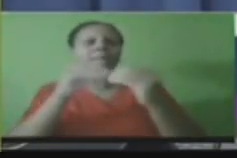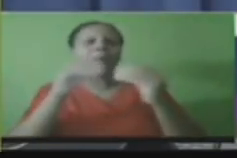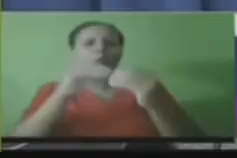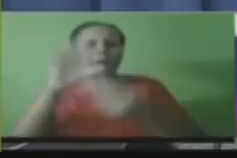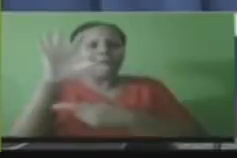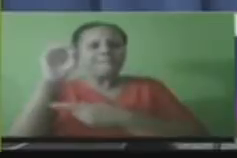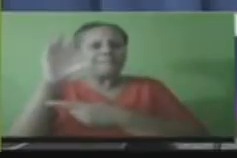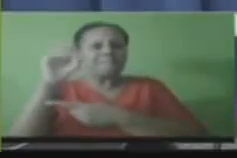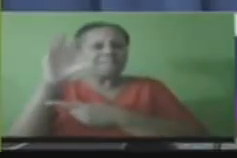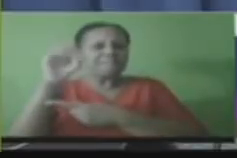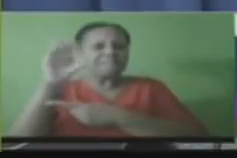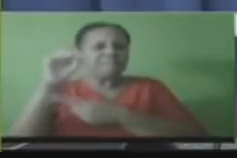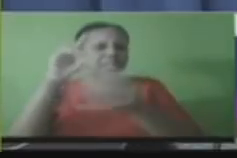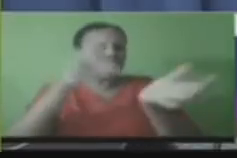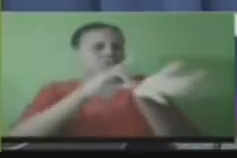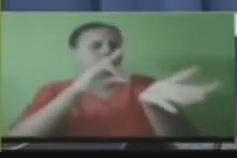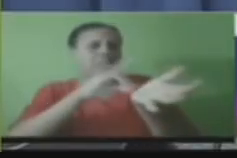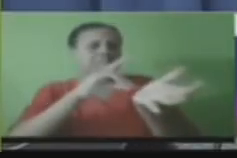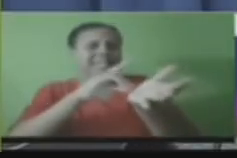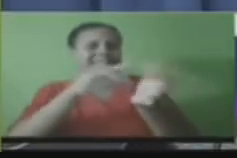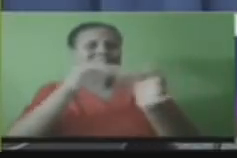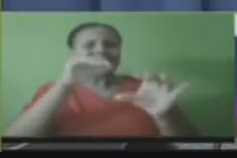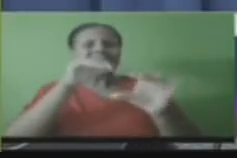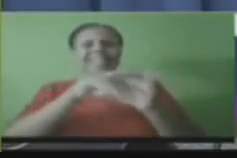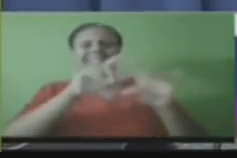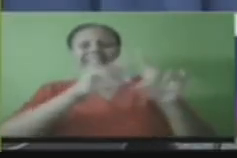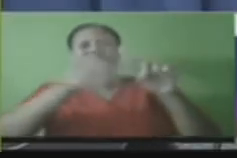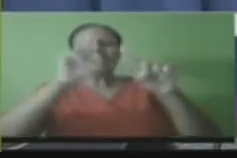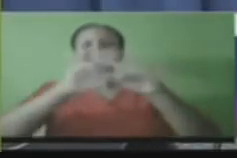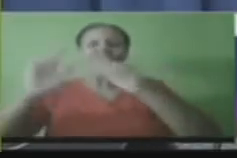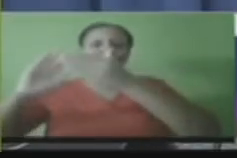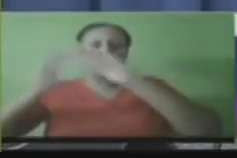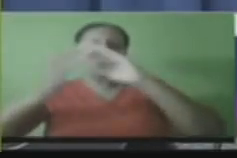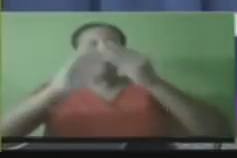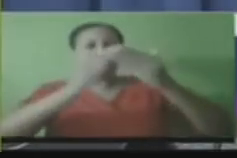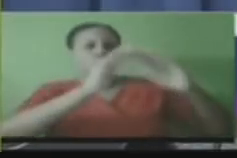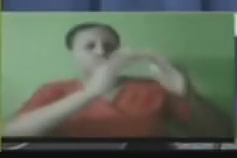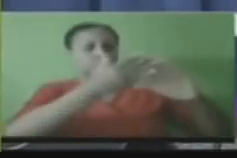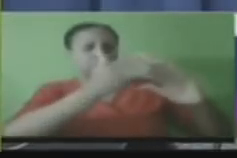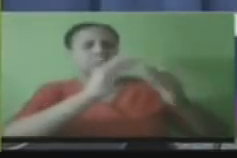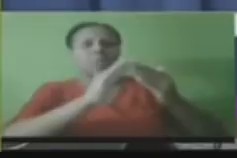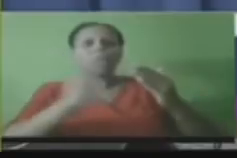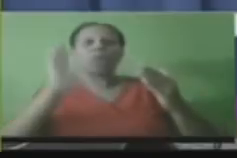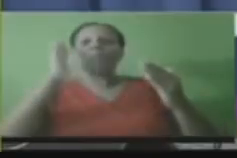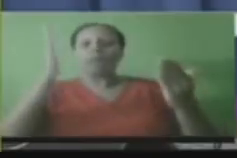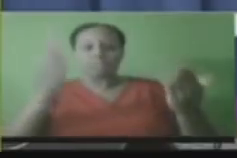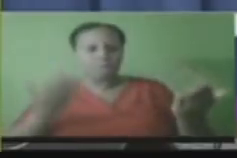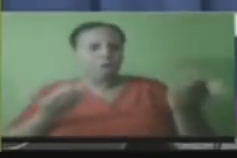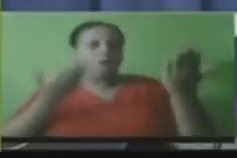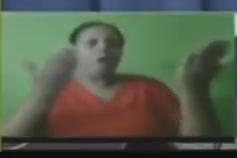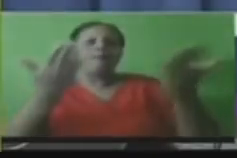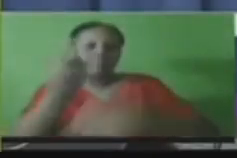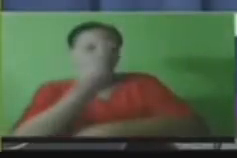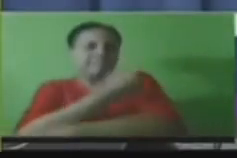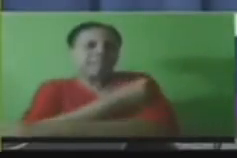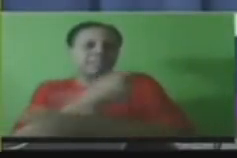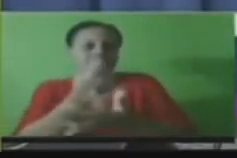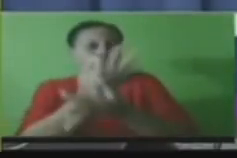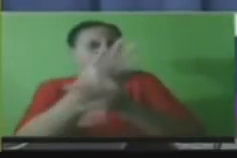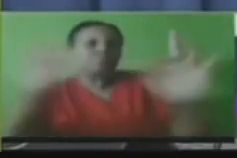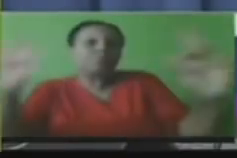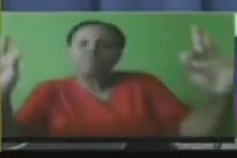communities. They will be offering you the vaccine again free of charge. So that is